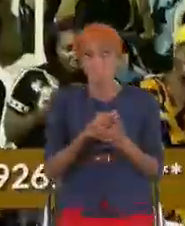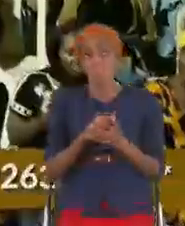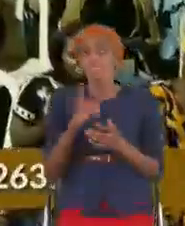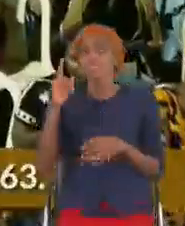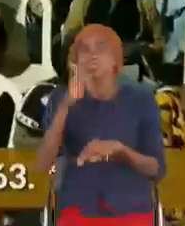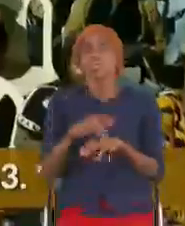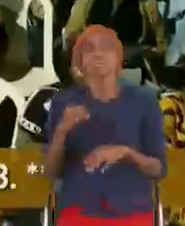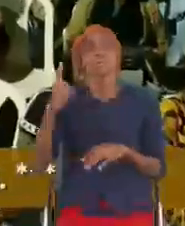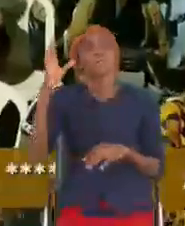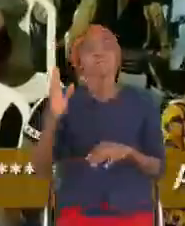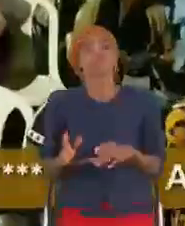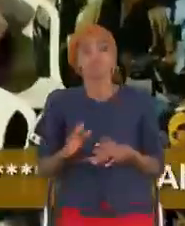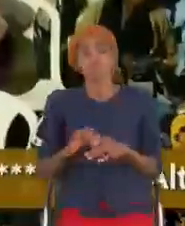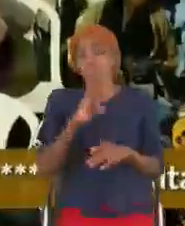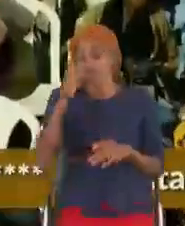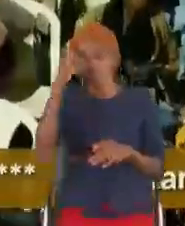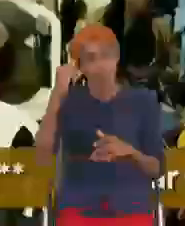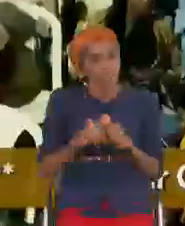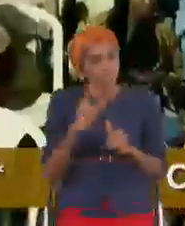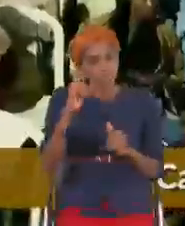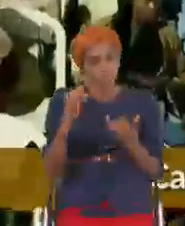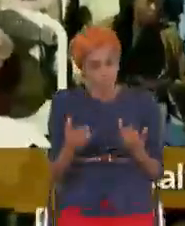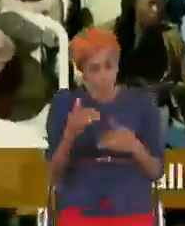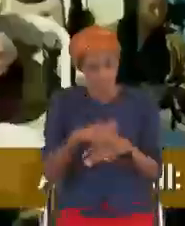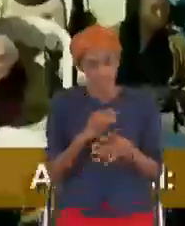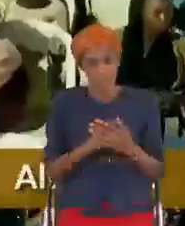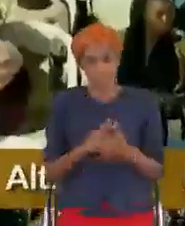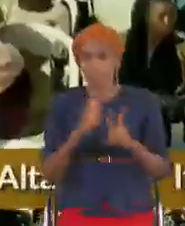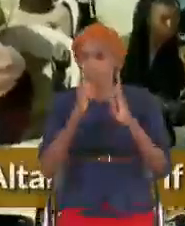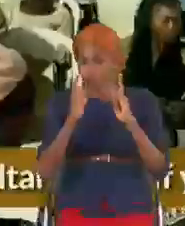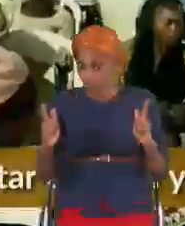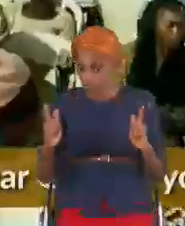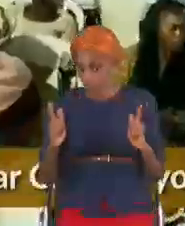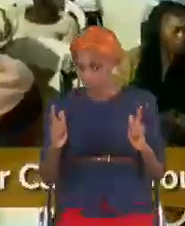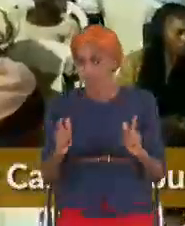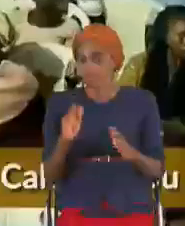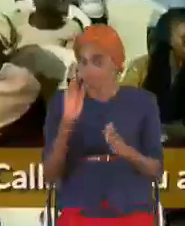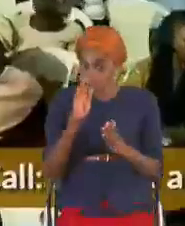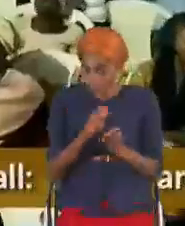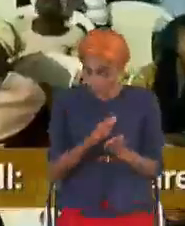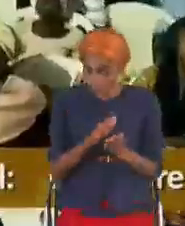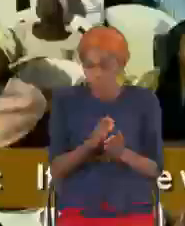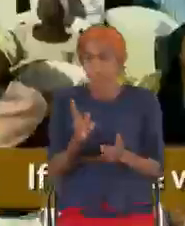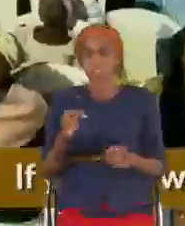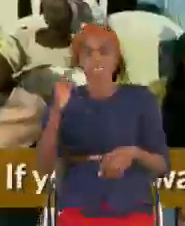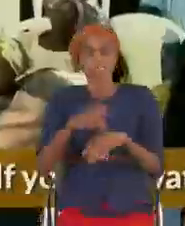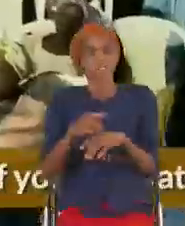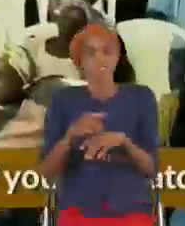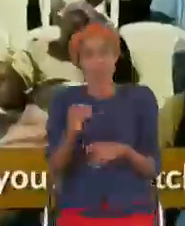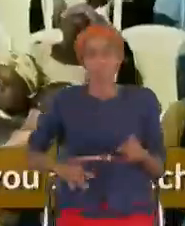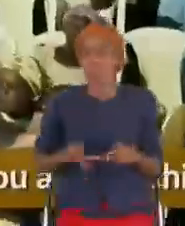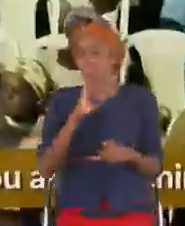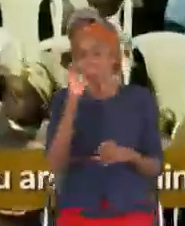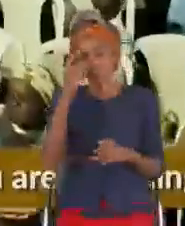of God is for everyone tonight, great and small. The touch of God is for everyone